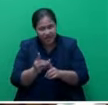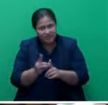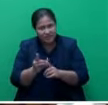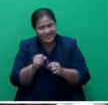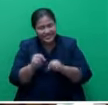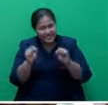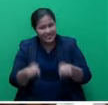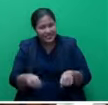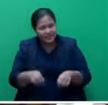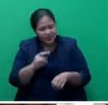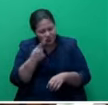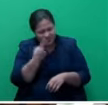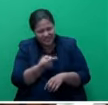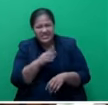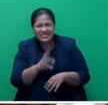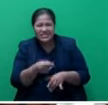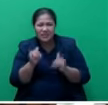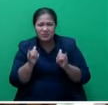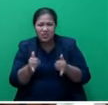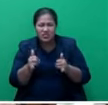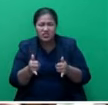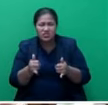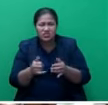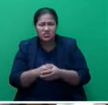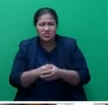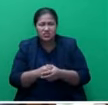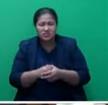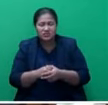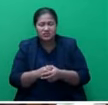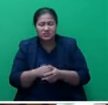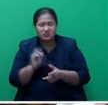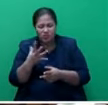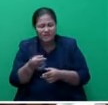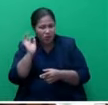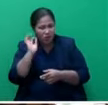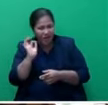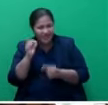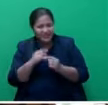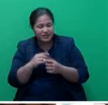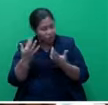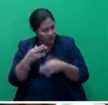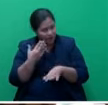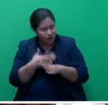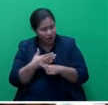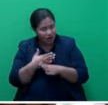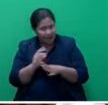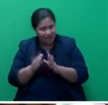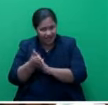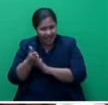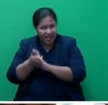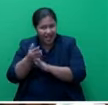where some magistrates or judges who are averse to white-collar crime knocks off something on what we is